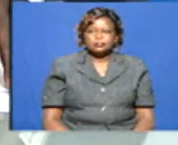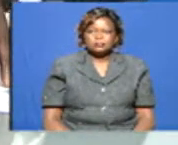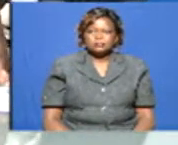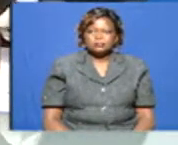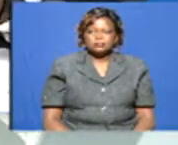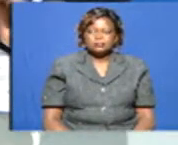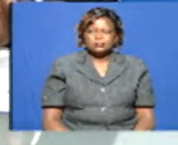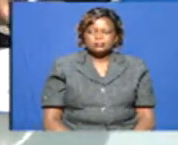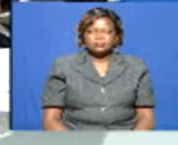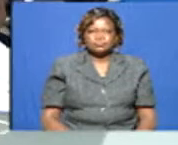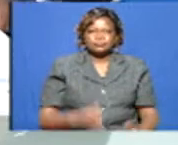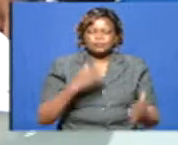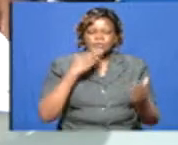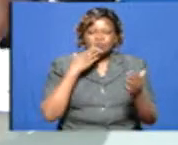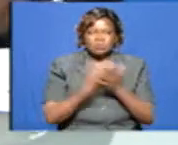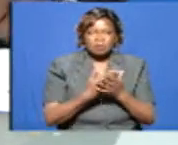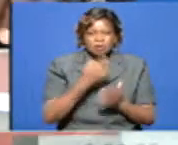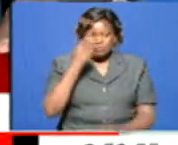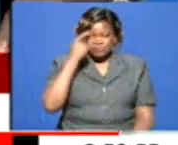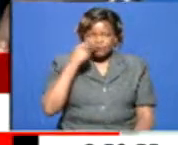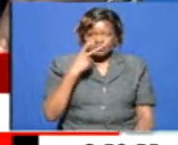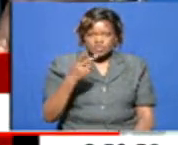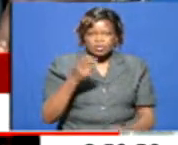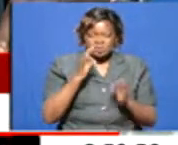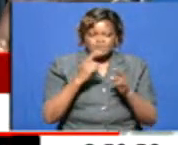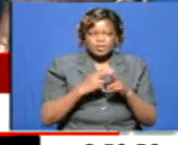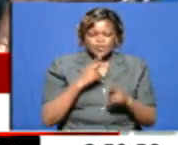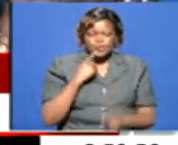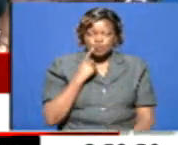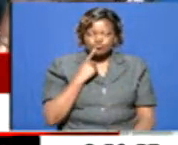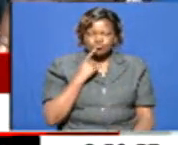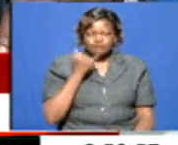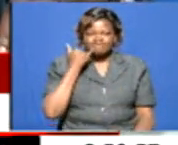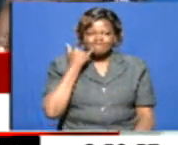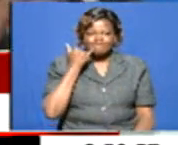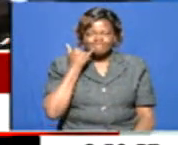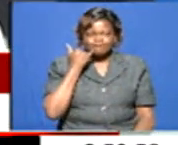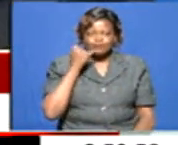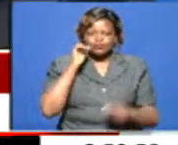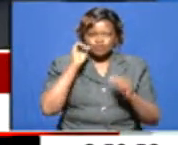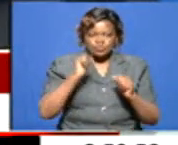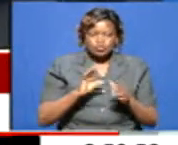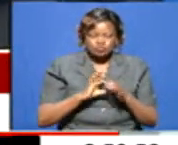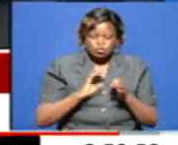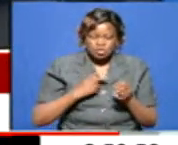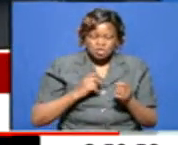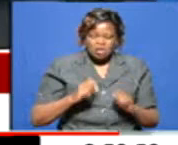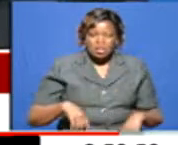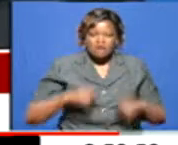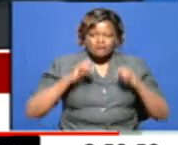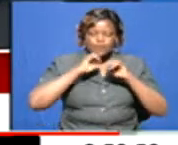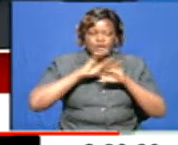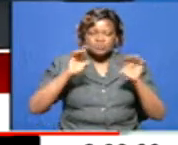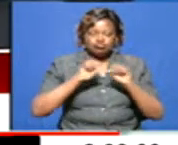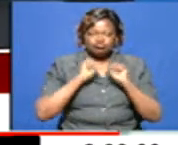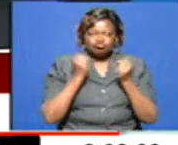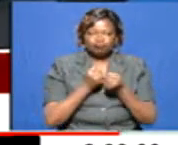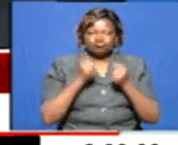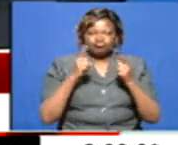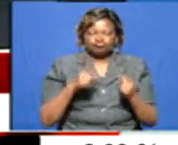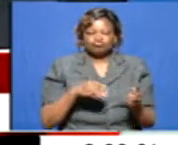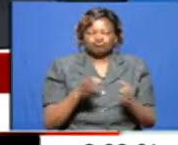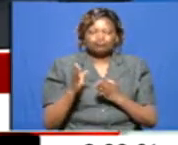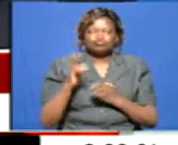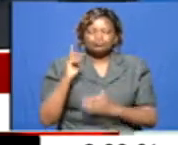Well, thank you for joining us. Our sign language interpreter, Susan Thuku. You can join us on this live broadcast on our social media platforms at